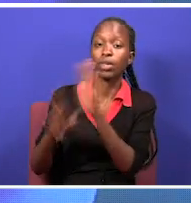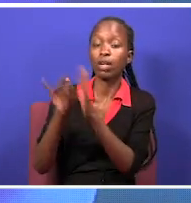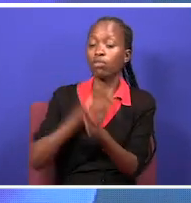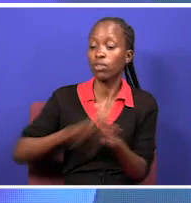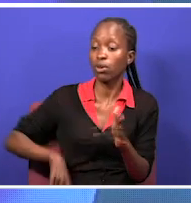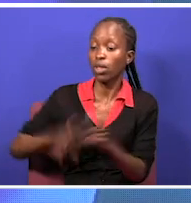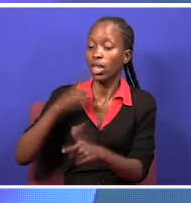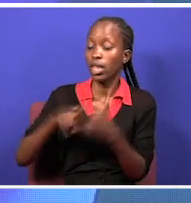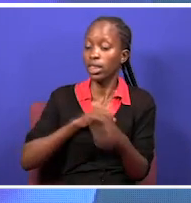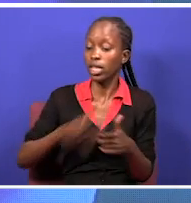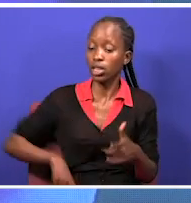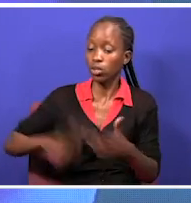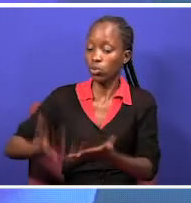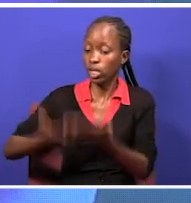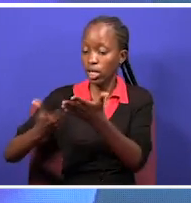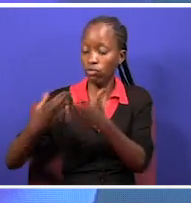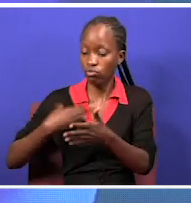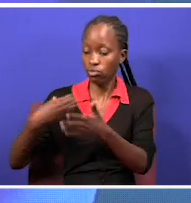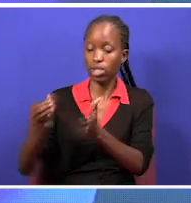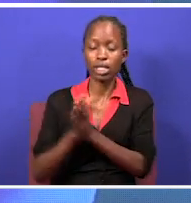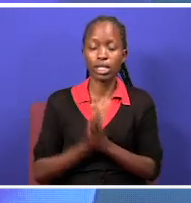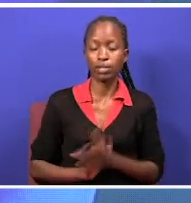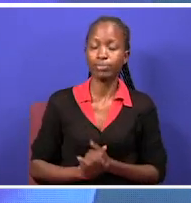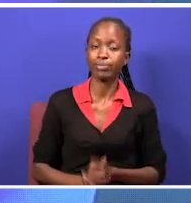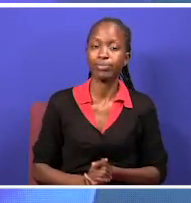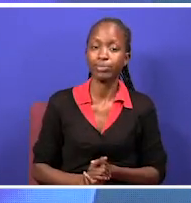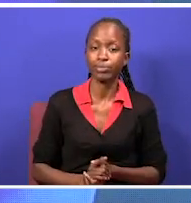you that and some more.